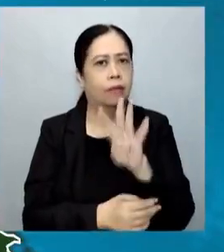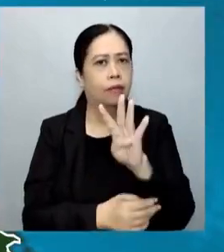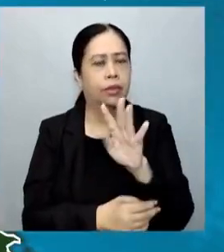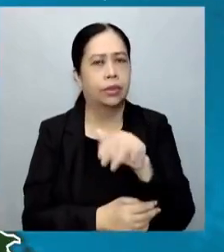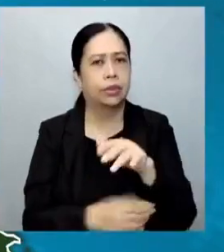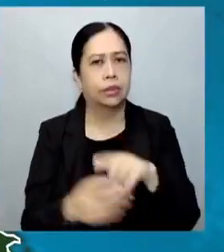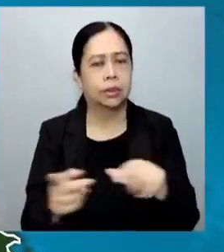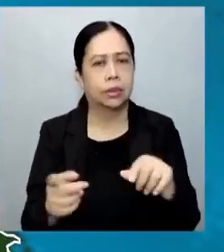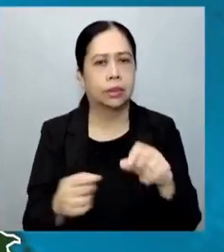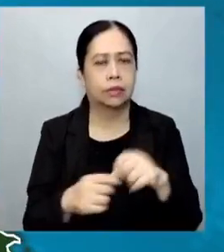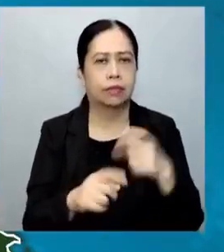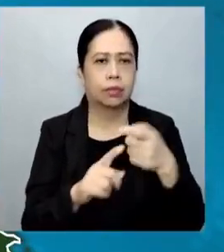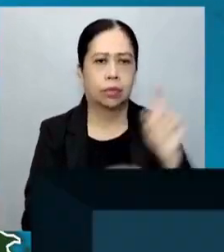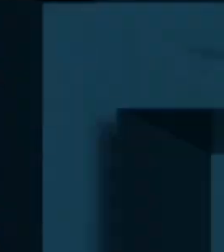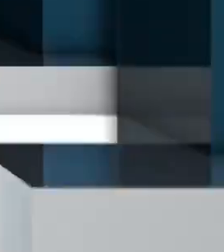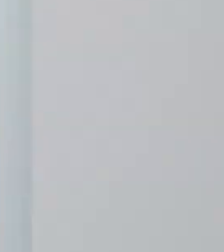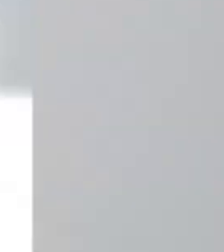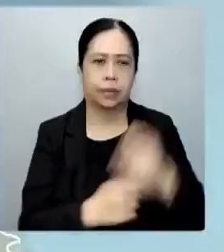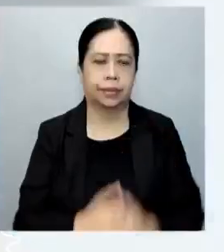from Tuguegarao. Noong